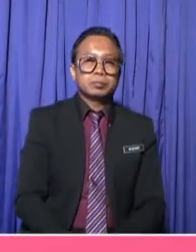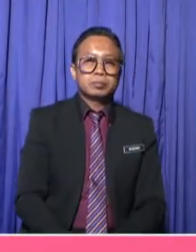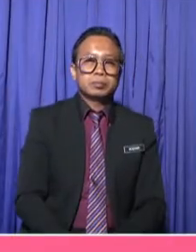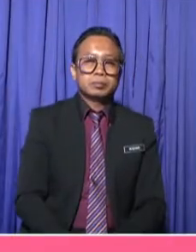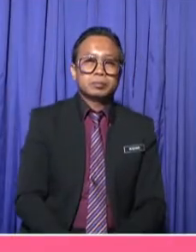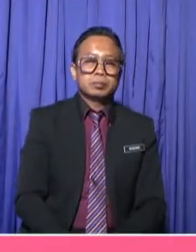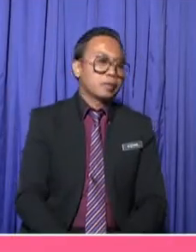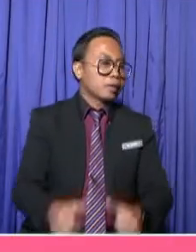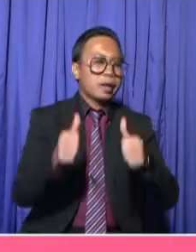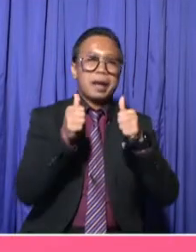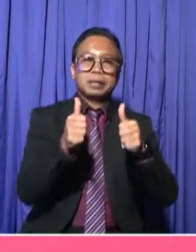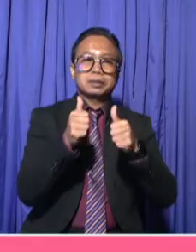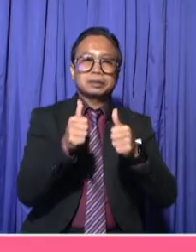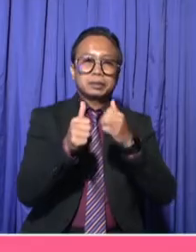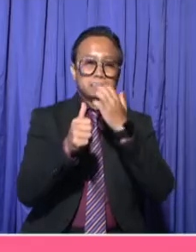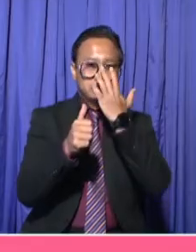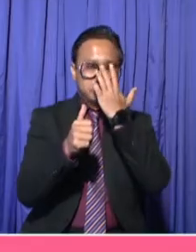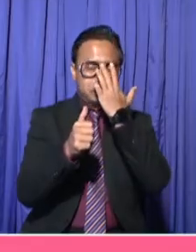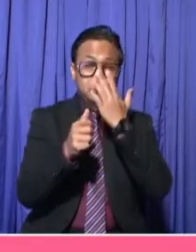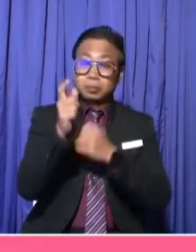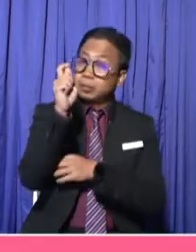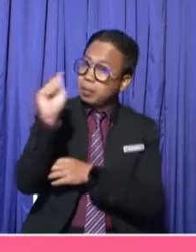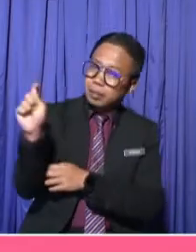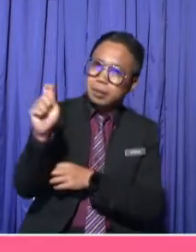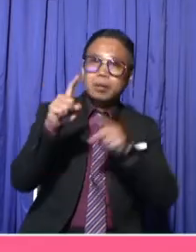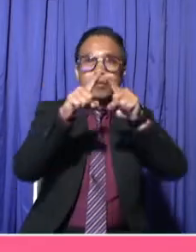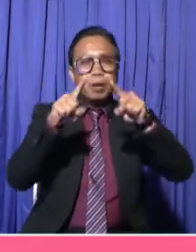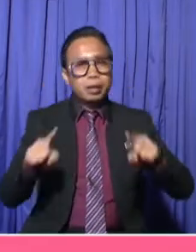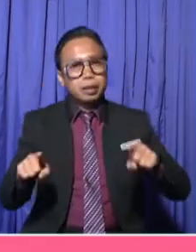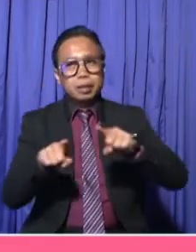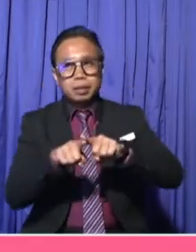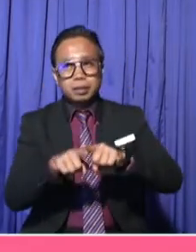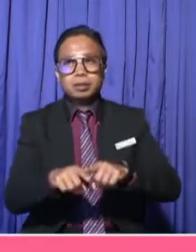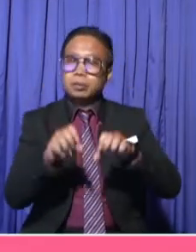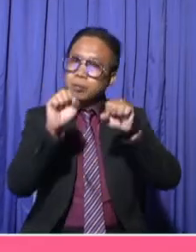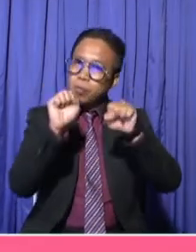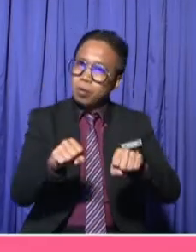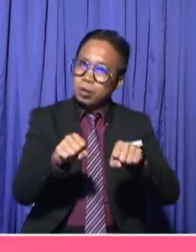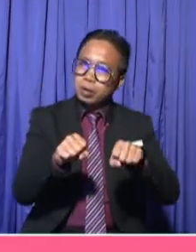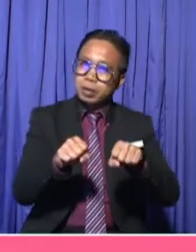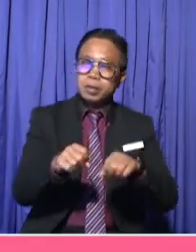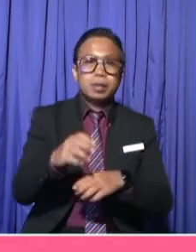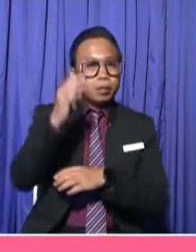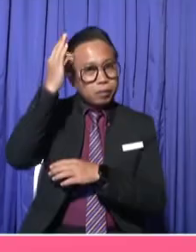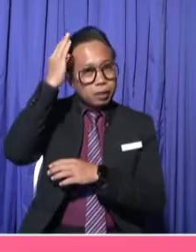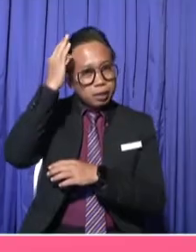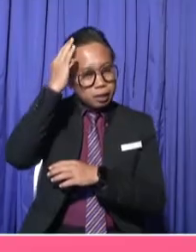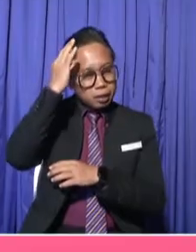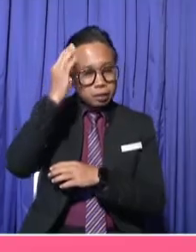Oh, excellent! The rectangle can be considered